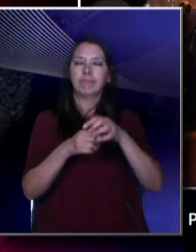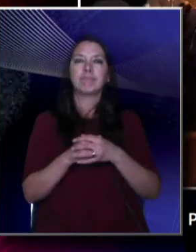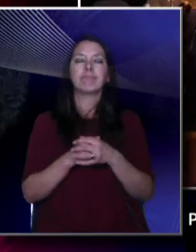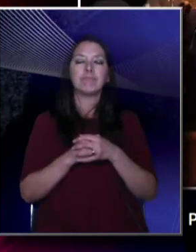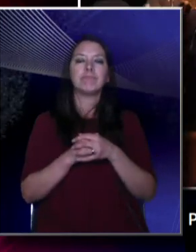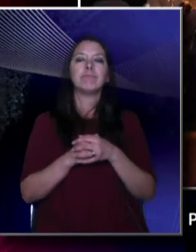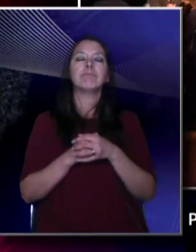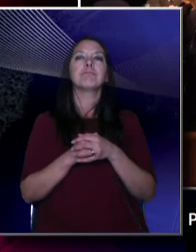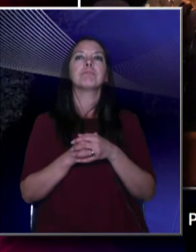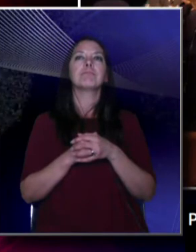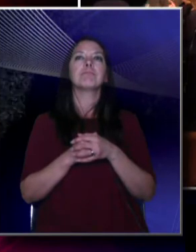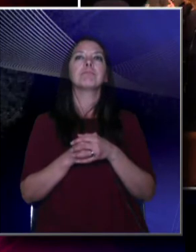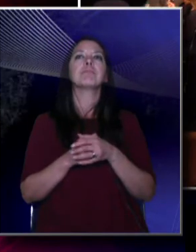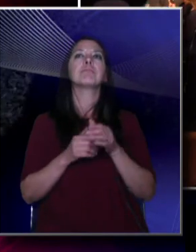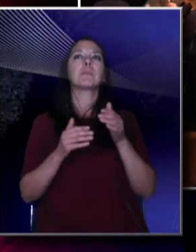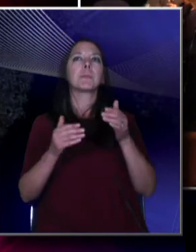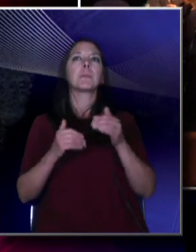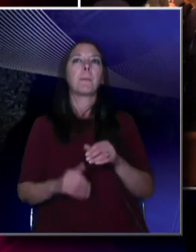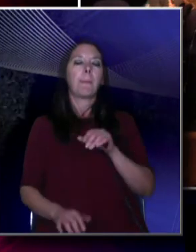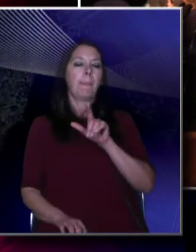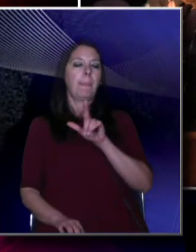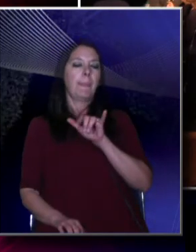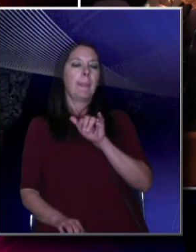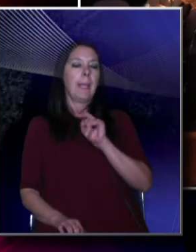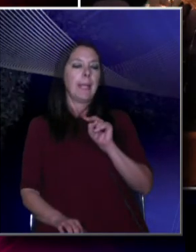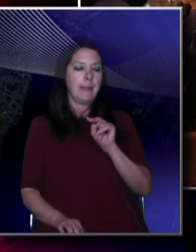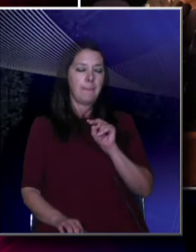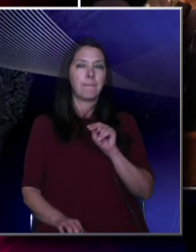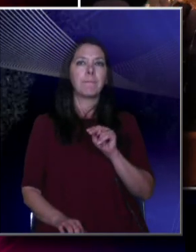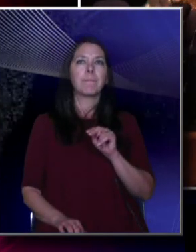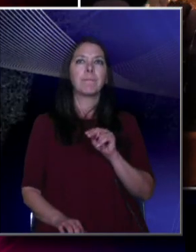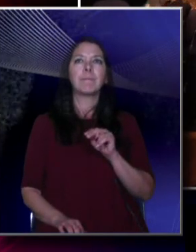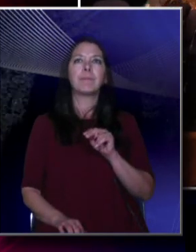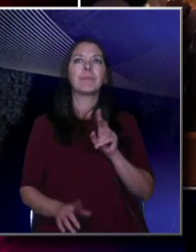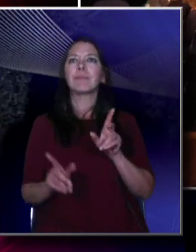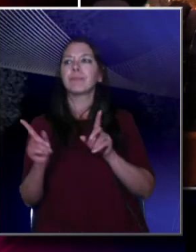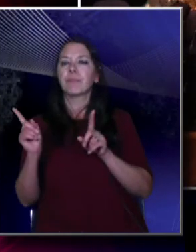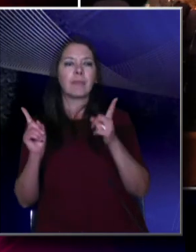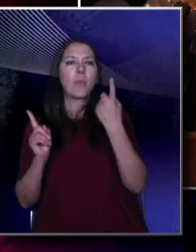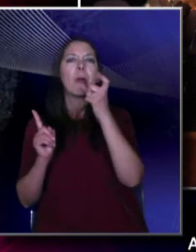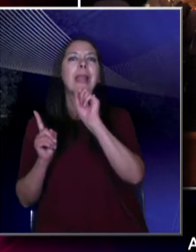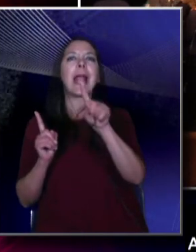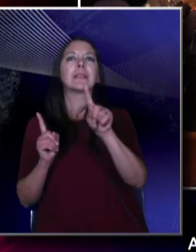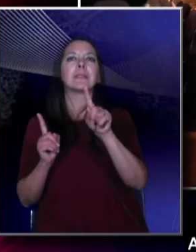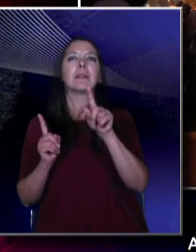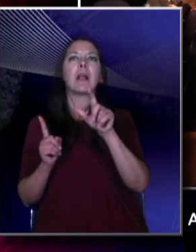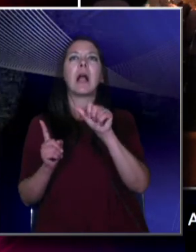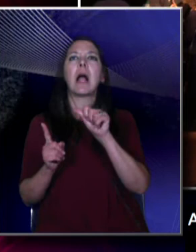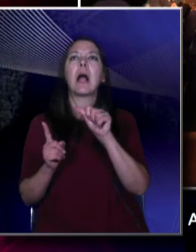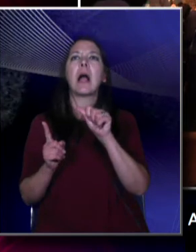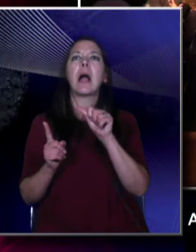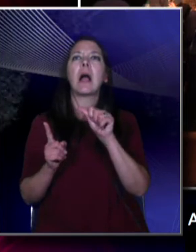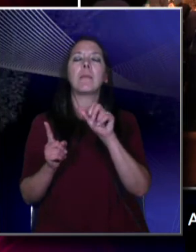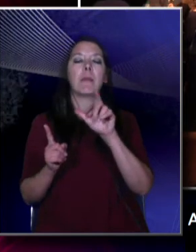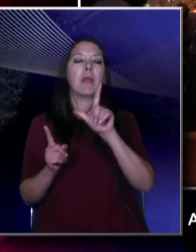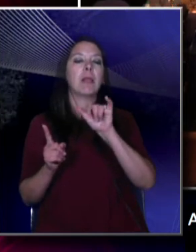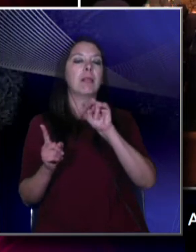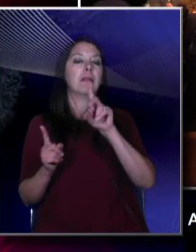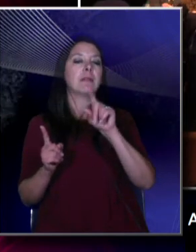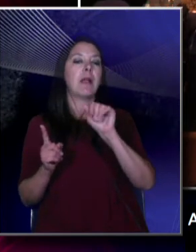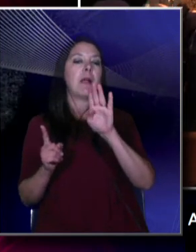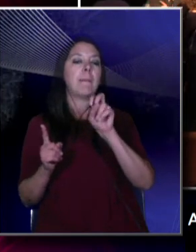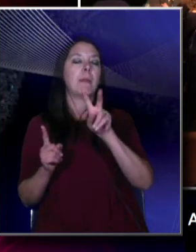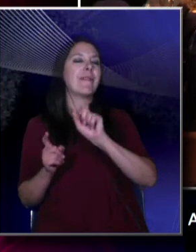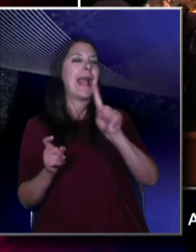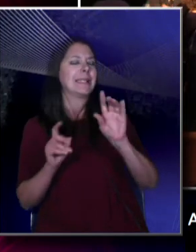This is Lynn. I have one question. Can I just ask a clarifying question really quickly of Annette? When you're